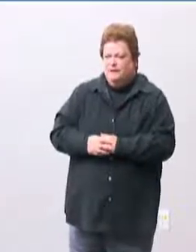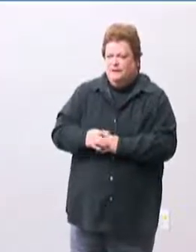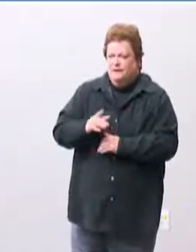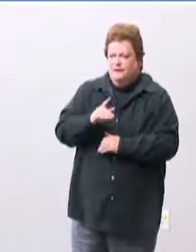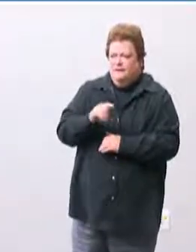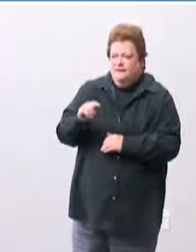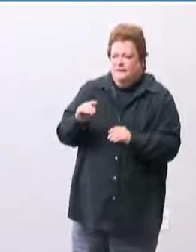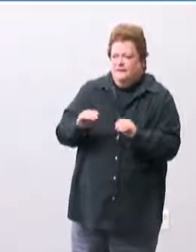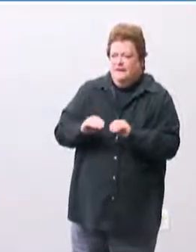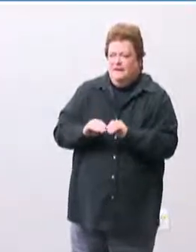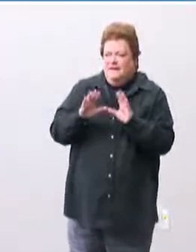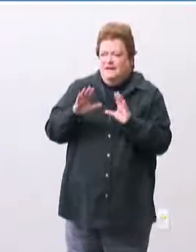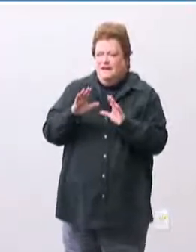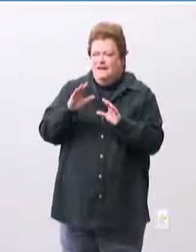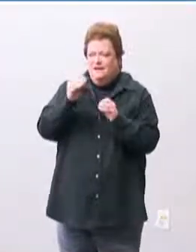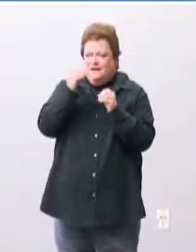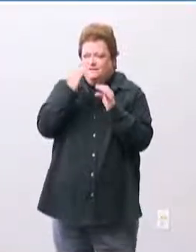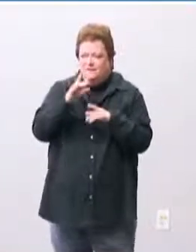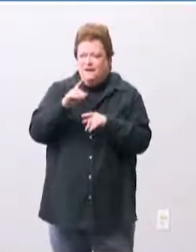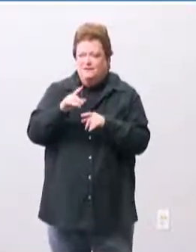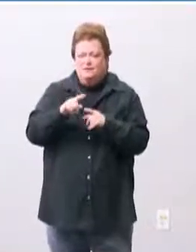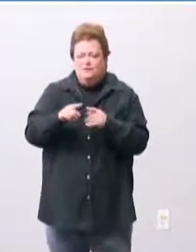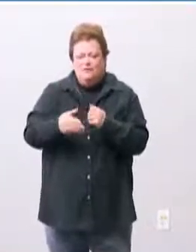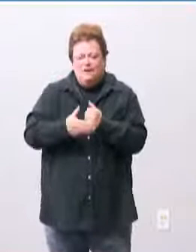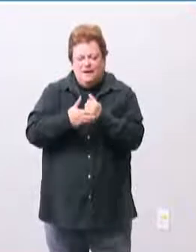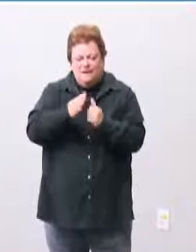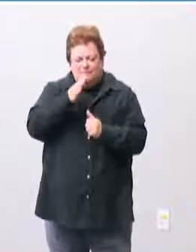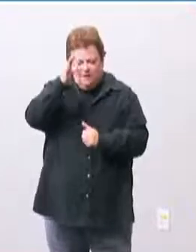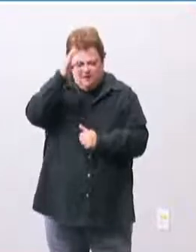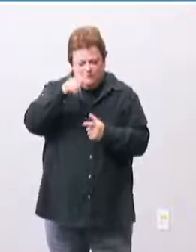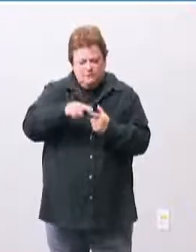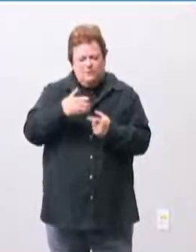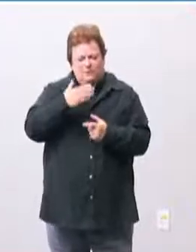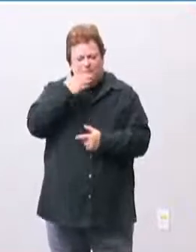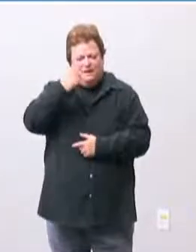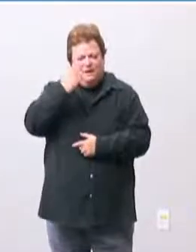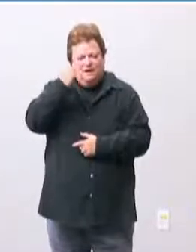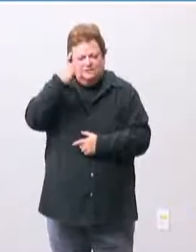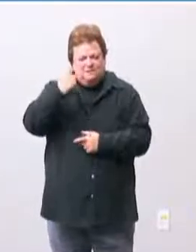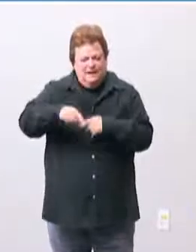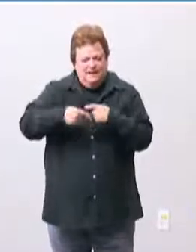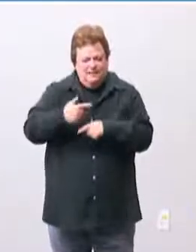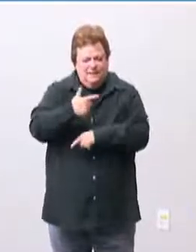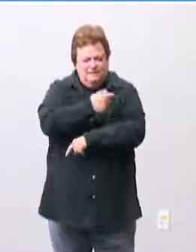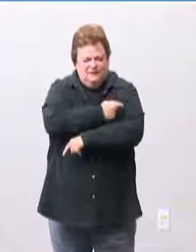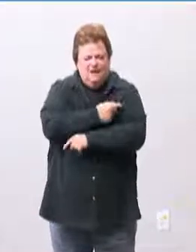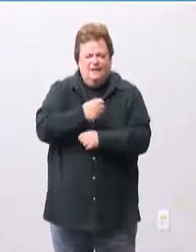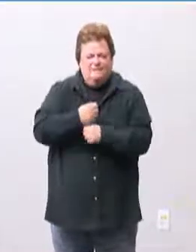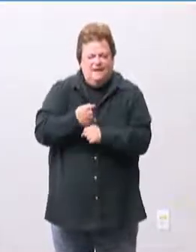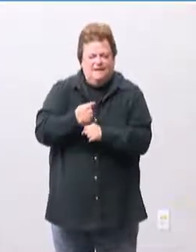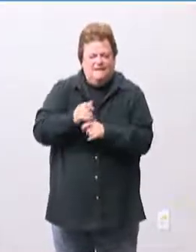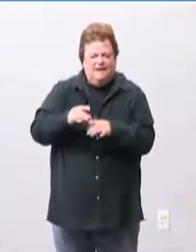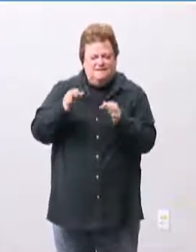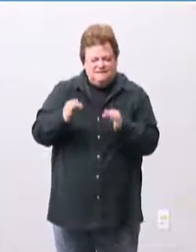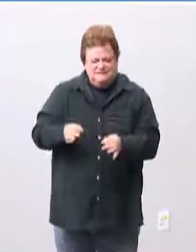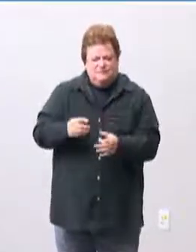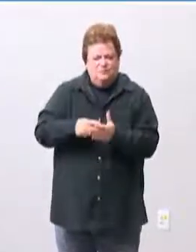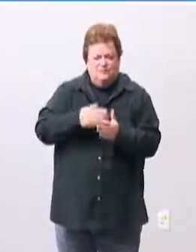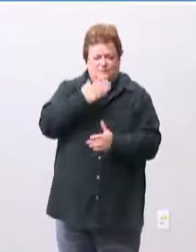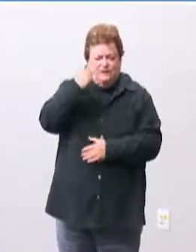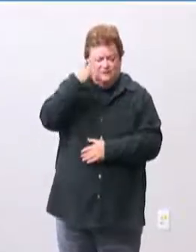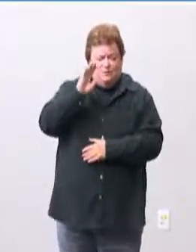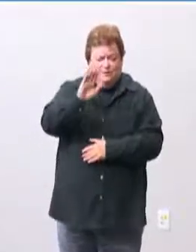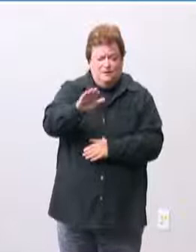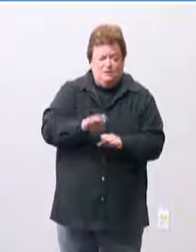about COVID-19 vaccine helps guide parents in understanding the vaccine and making a decision about what's best for their